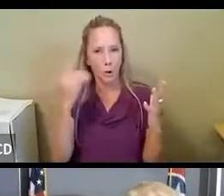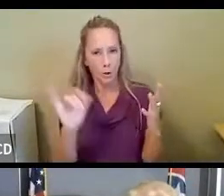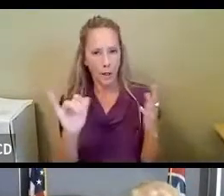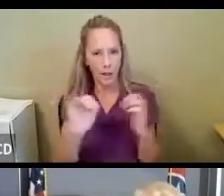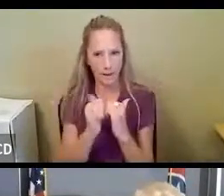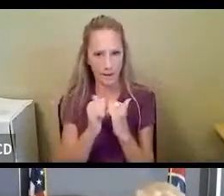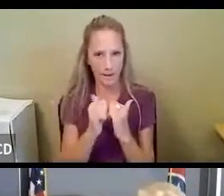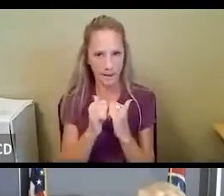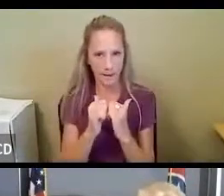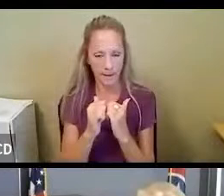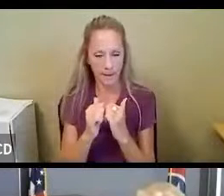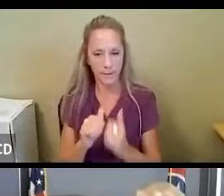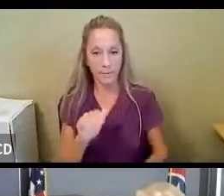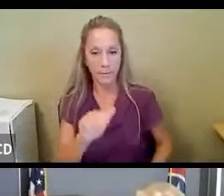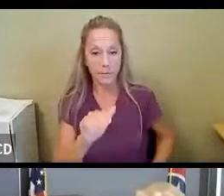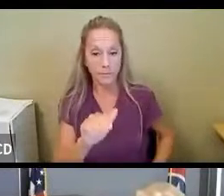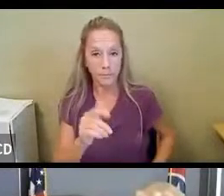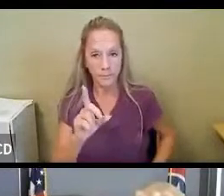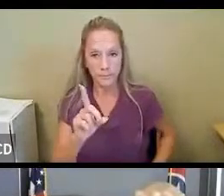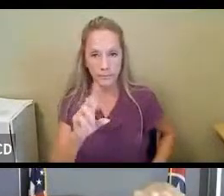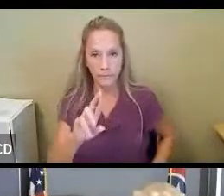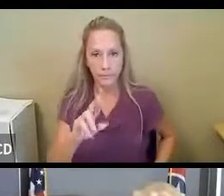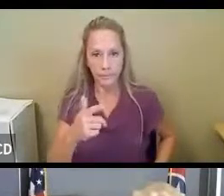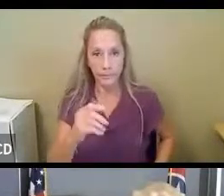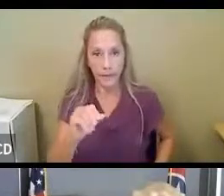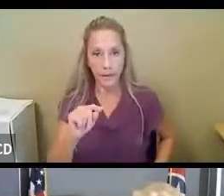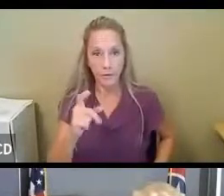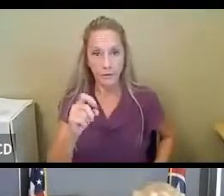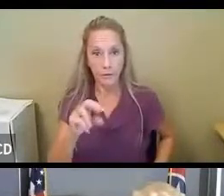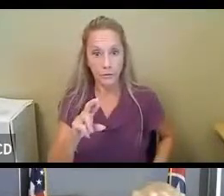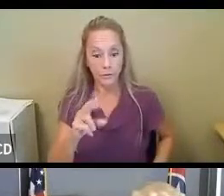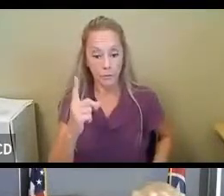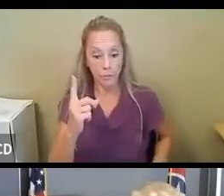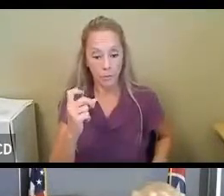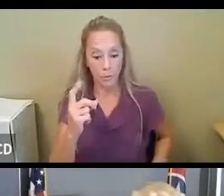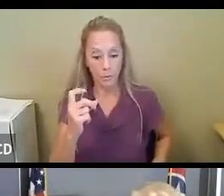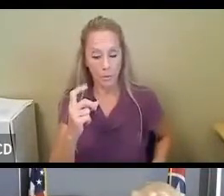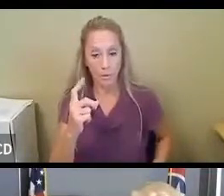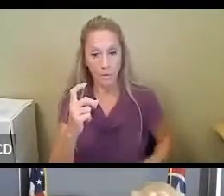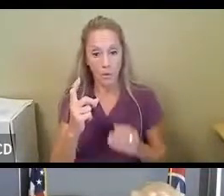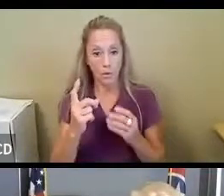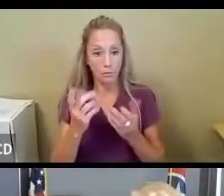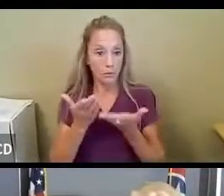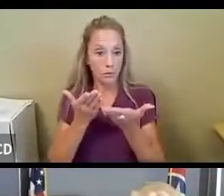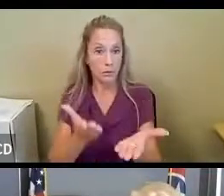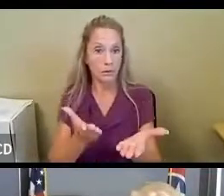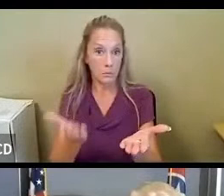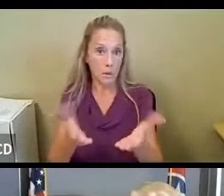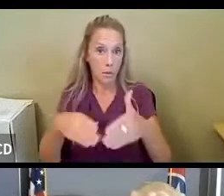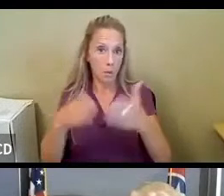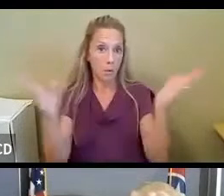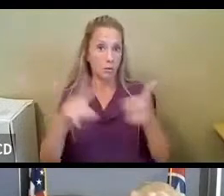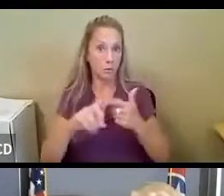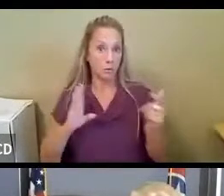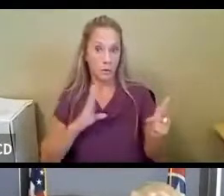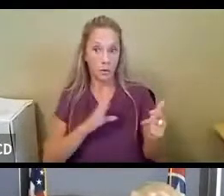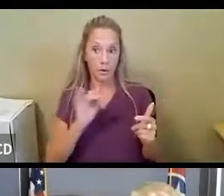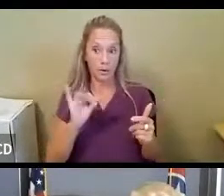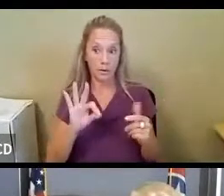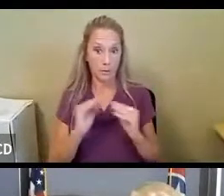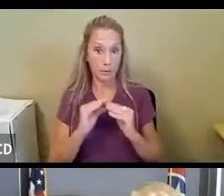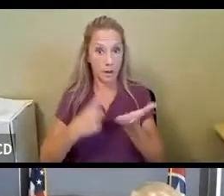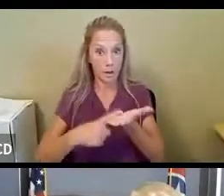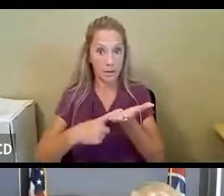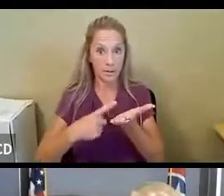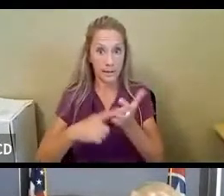that. Dr. Buchanan, one other suggestion that I might have, and kind of open this to the board if there are any other comments, and that is, as part